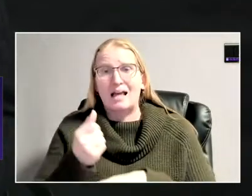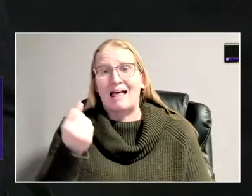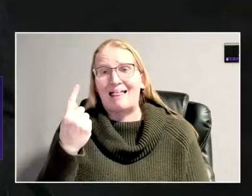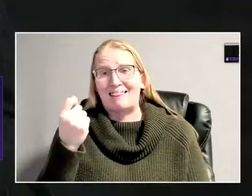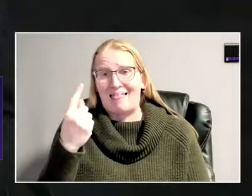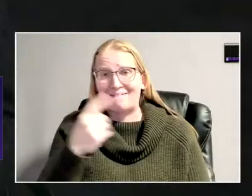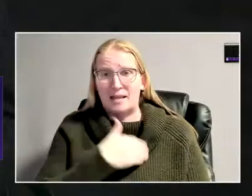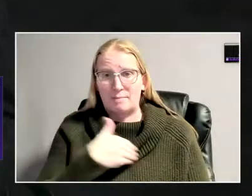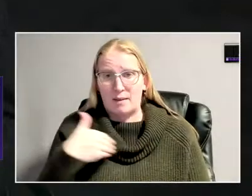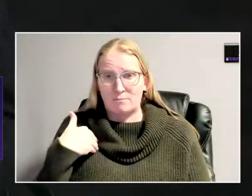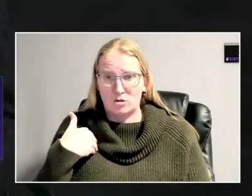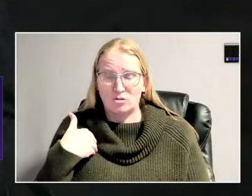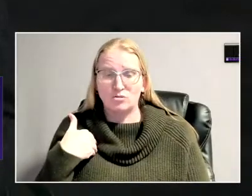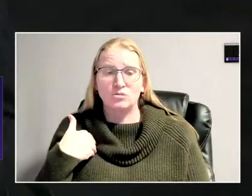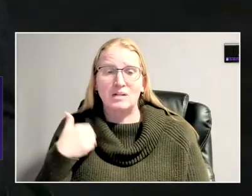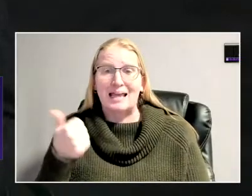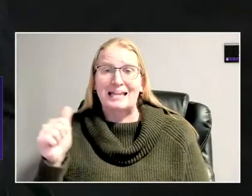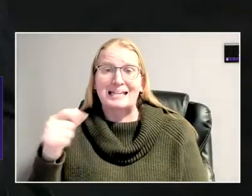there any